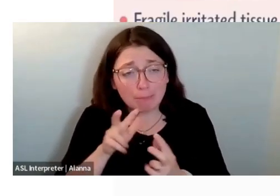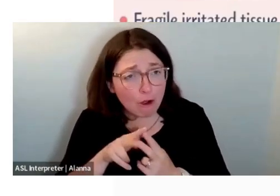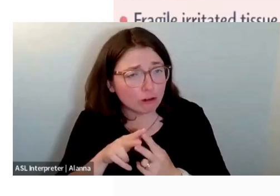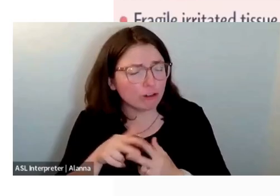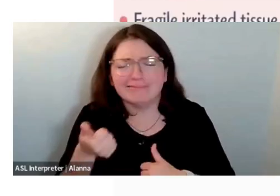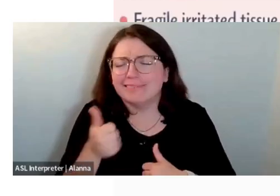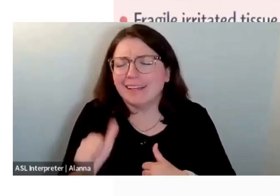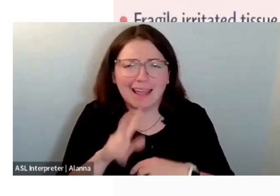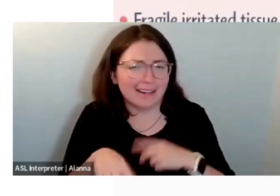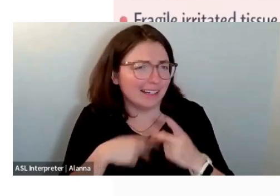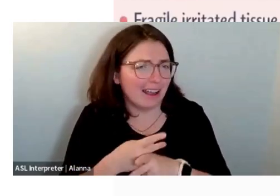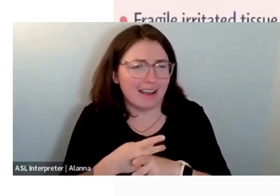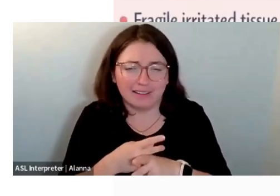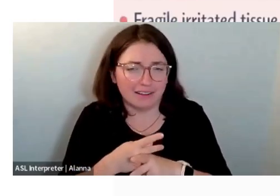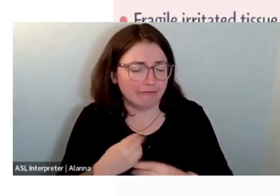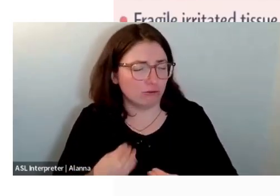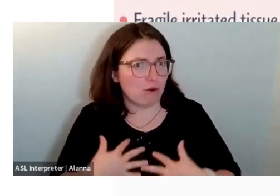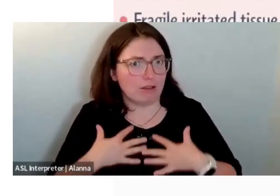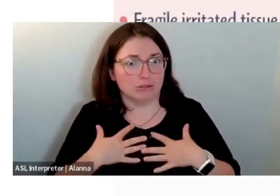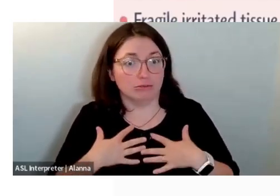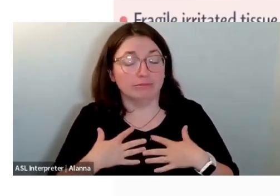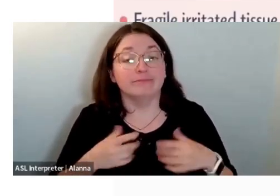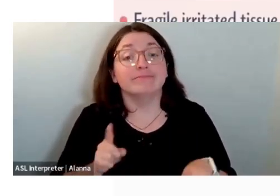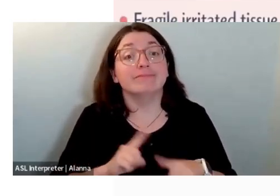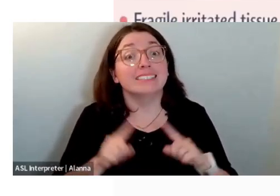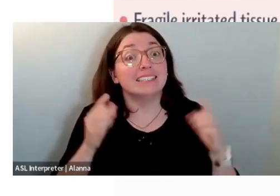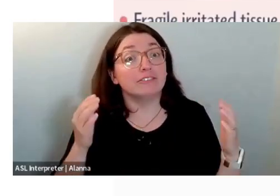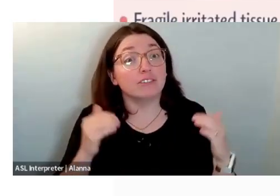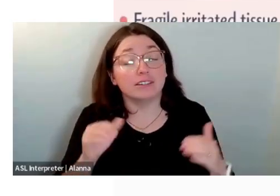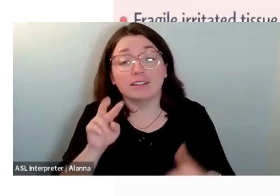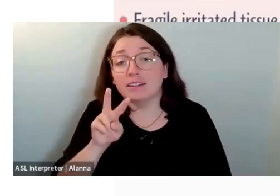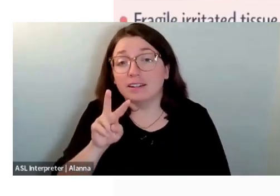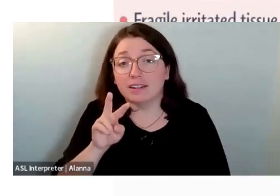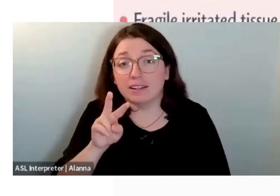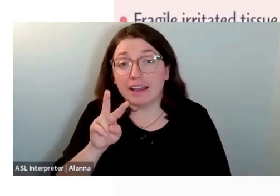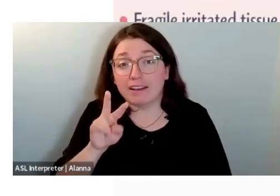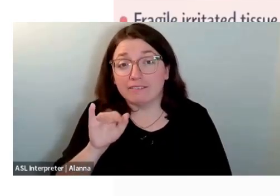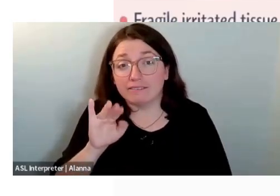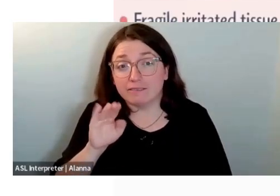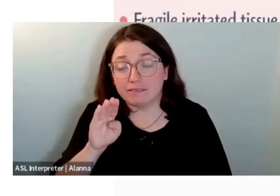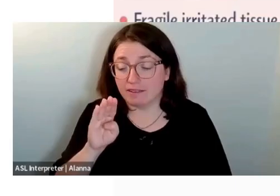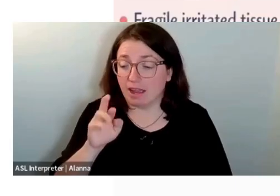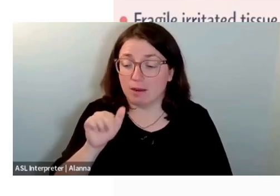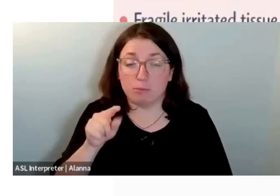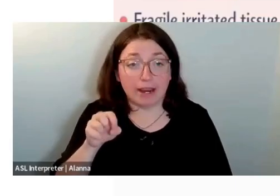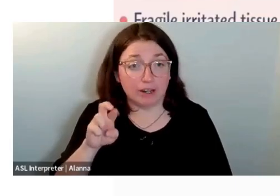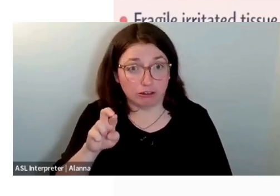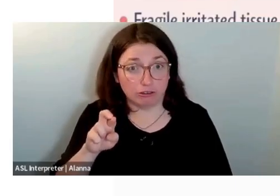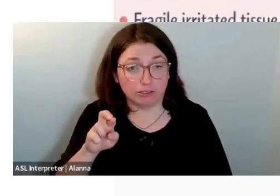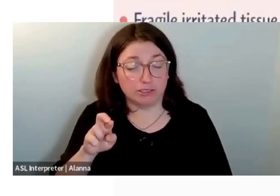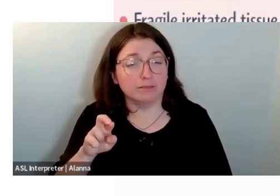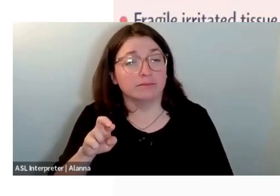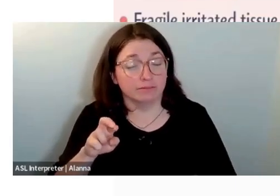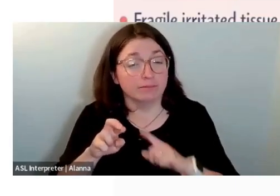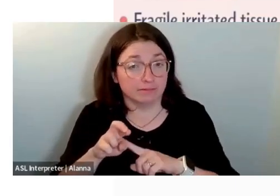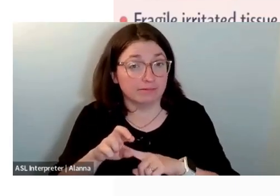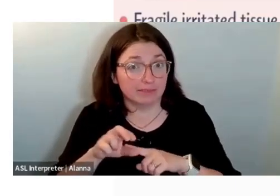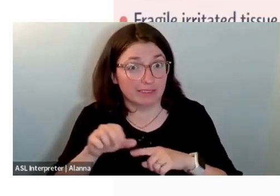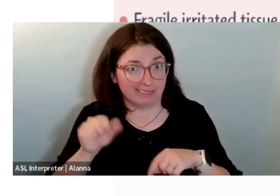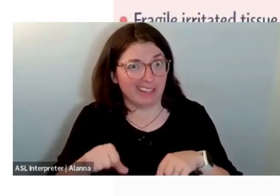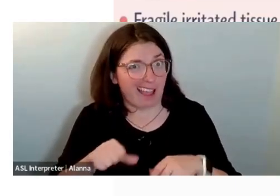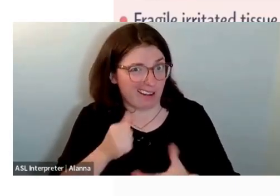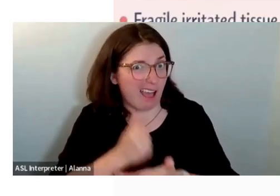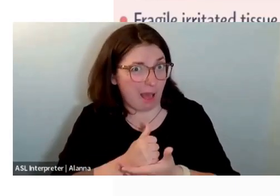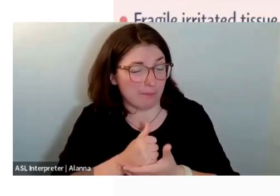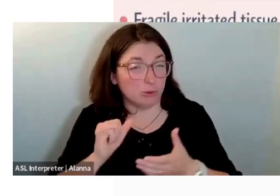arousal. Vibrators also work by bringing blood flow to the skin. And so vibration can